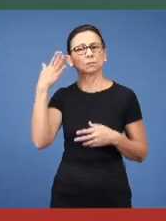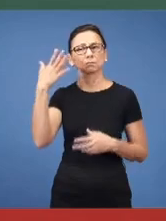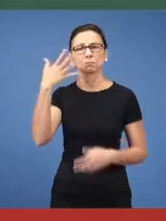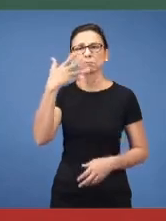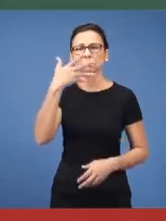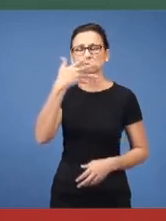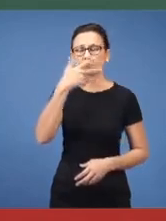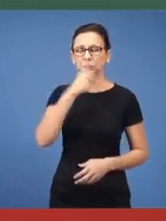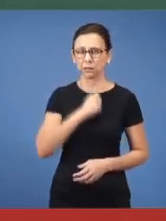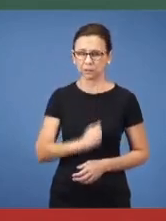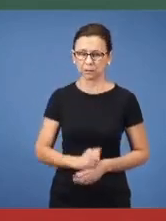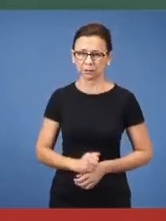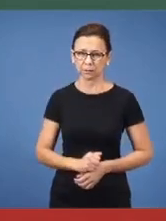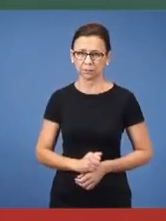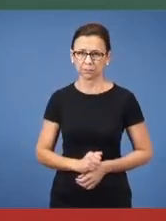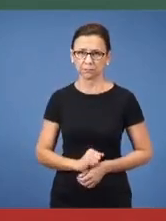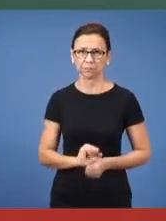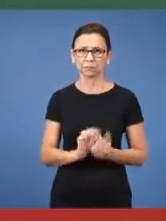preachings.